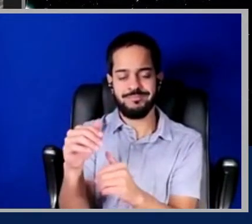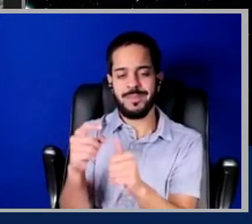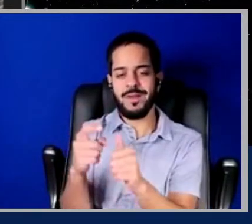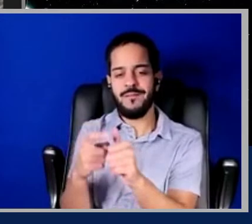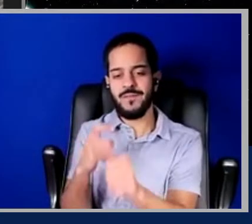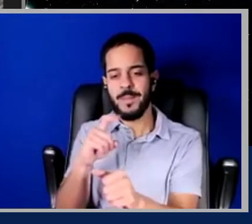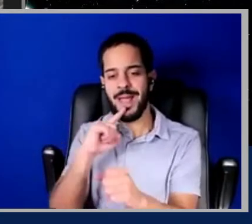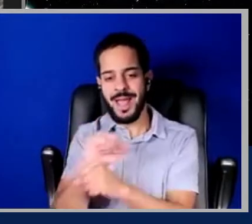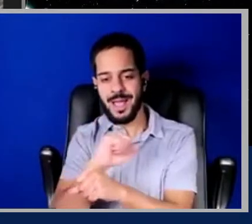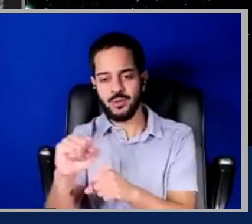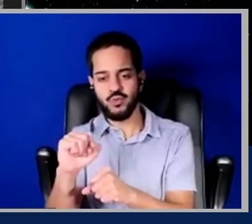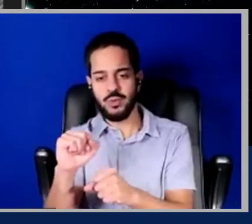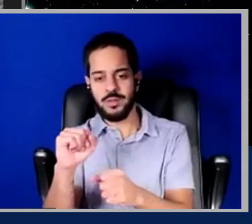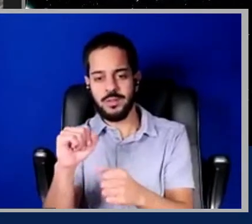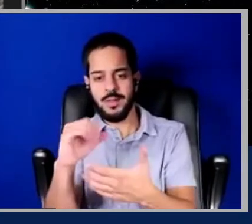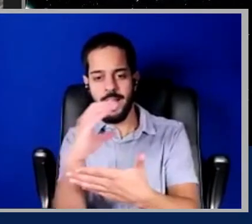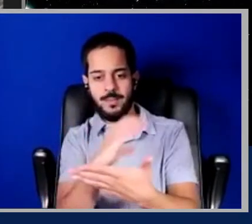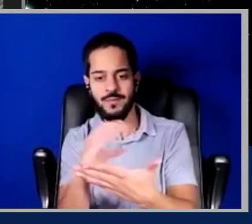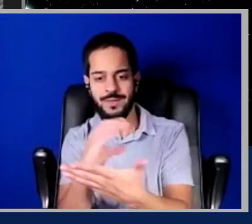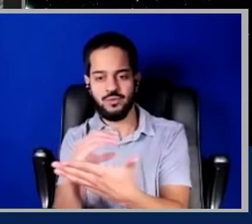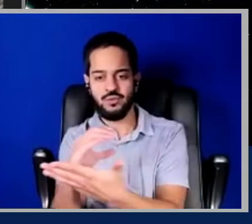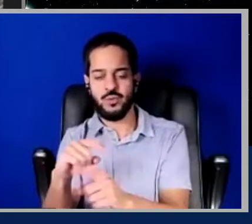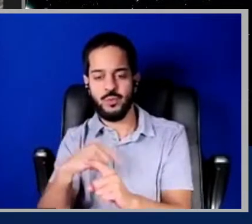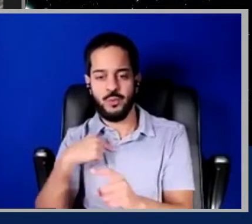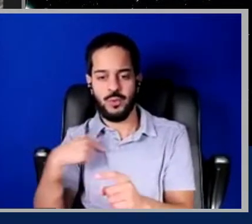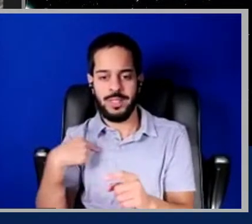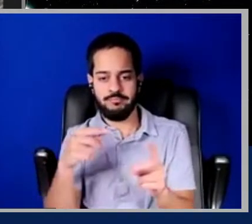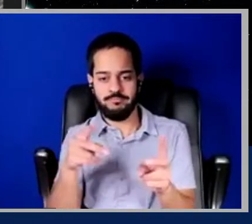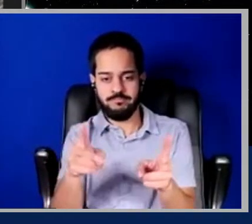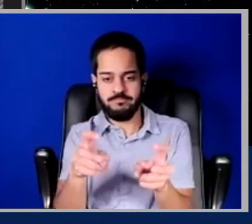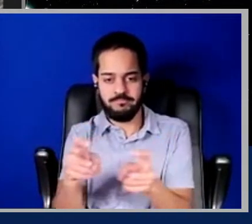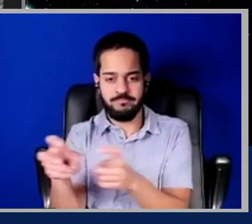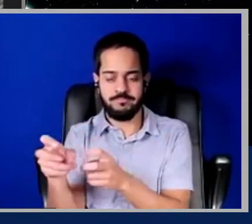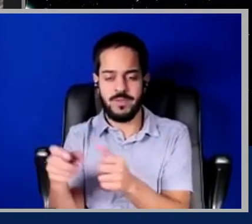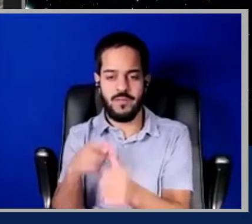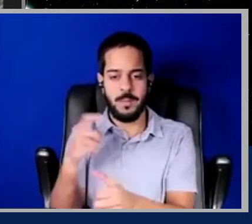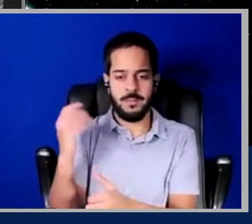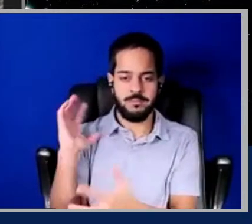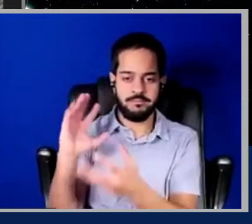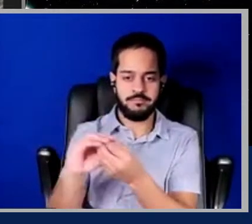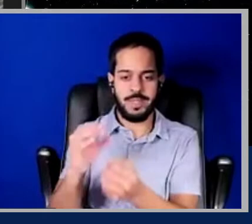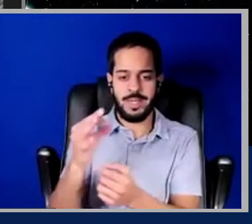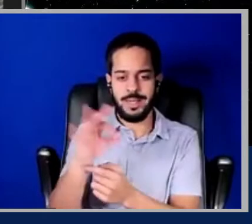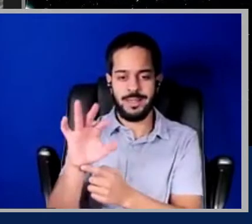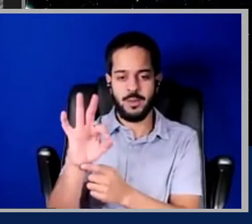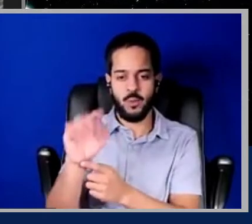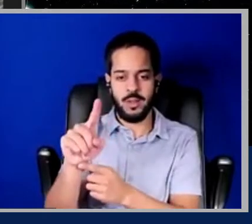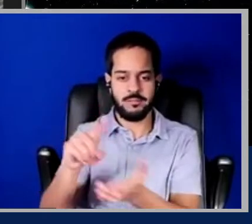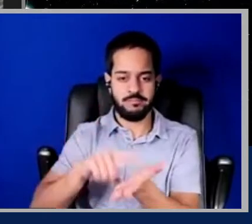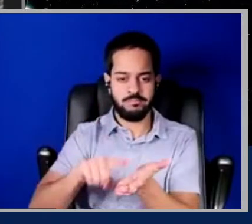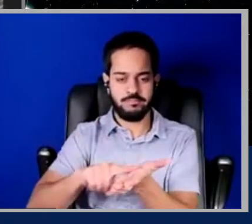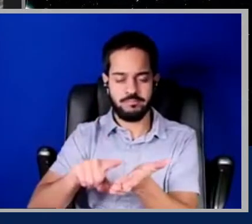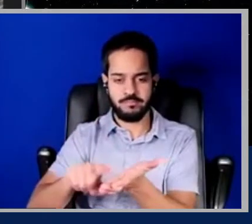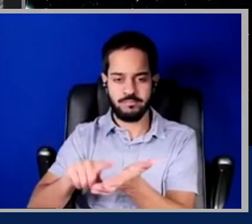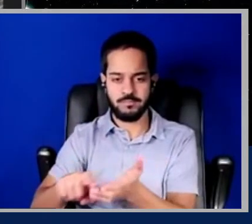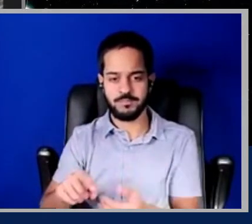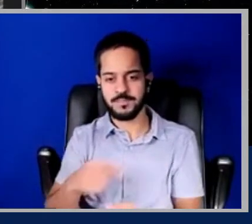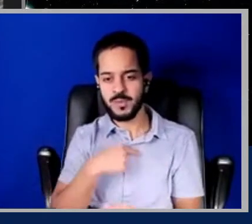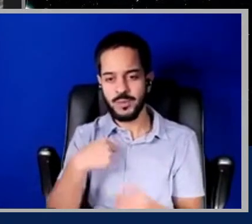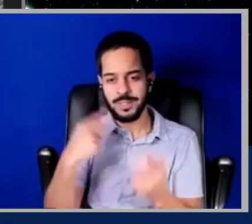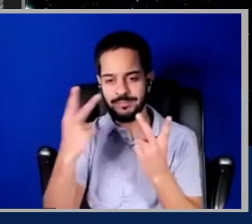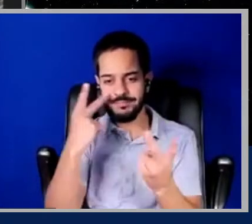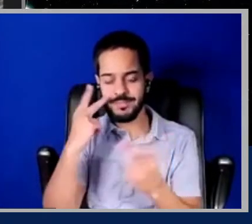taken over quite a few years since it's been launched in 1999. And we're seeing all of the debris, the